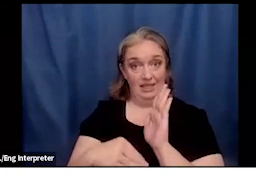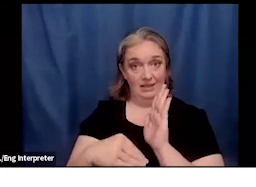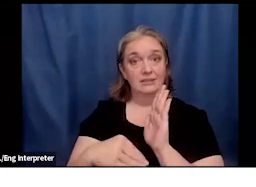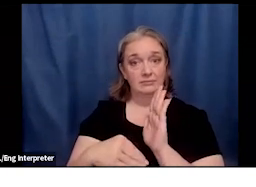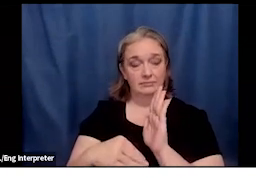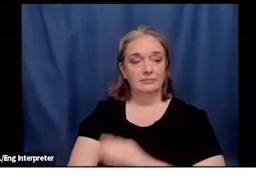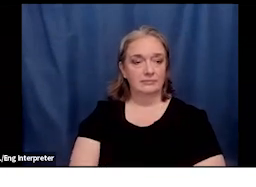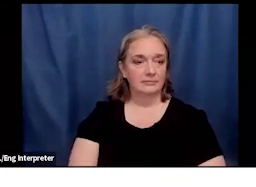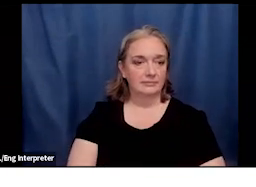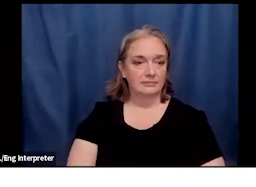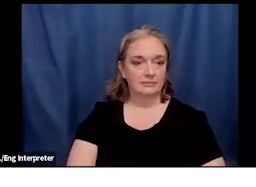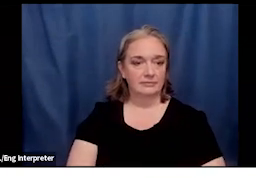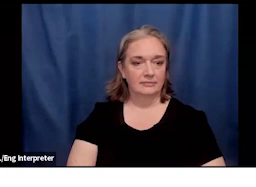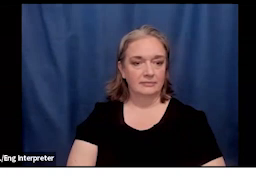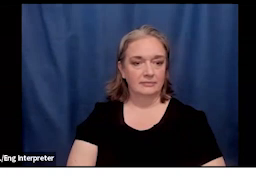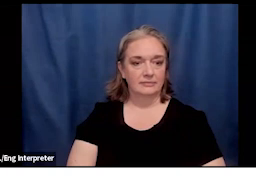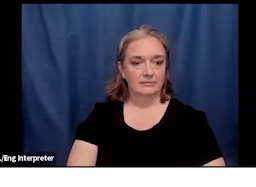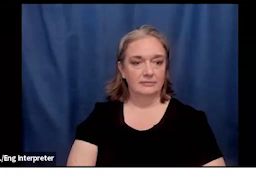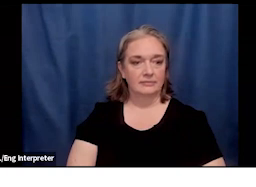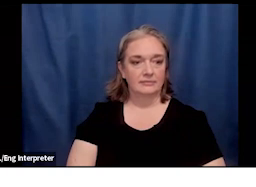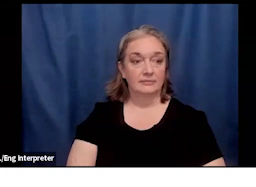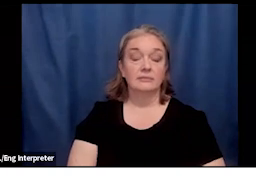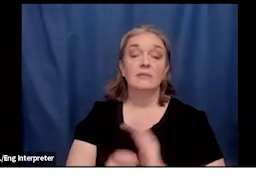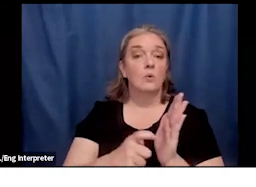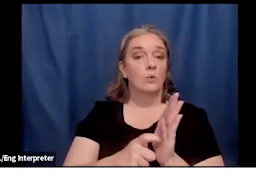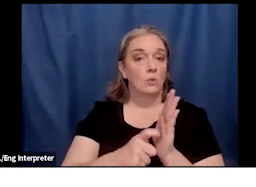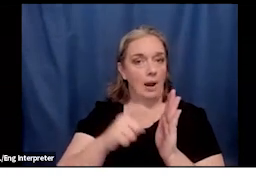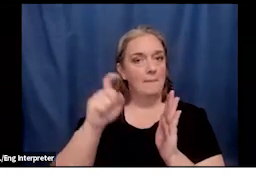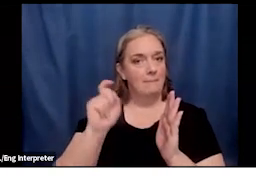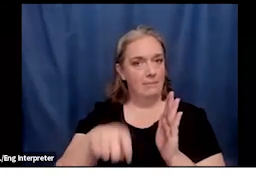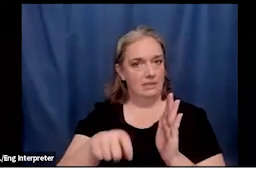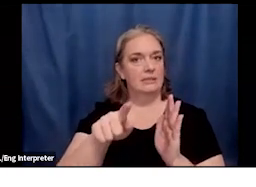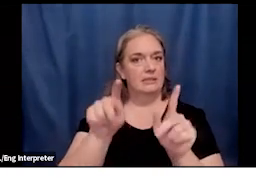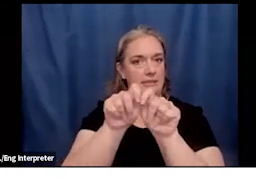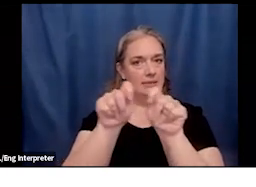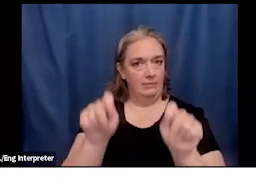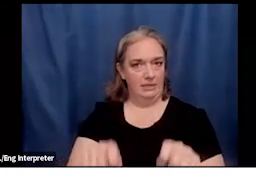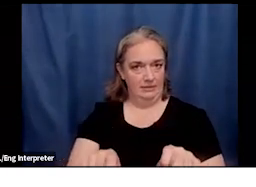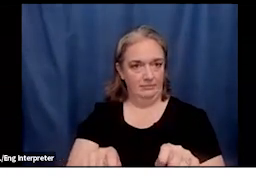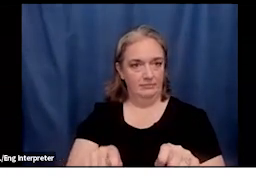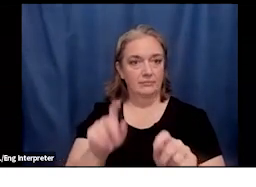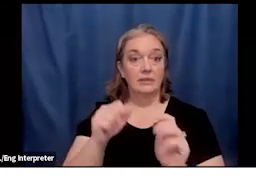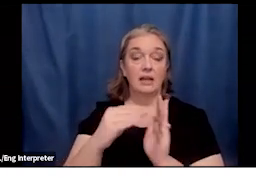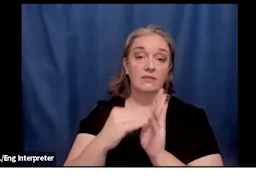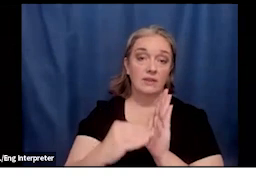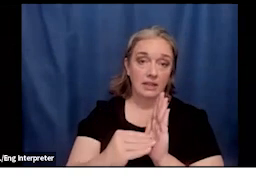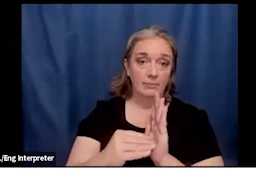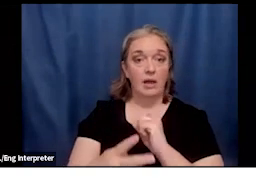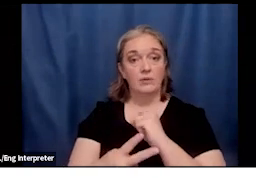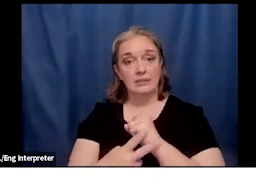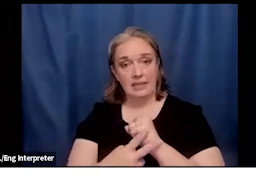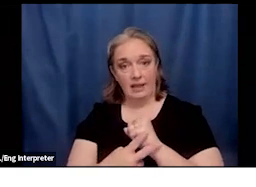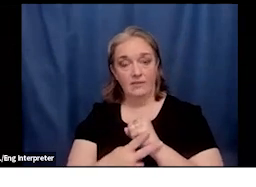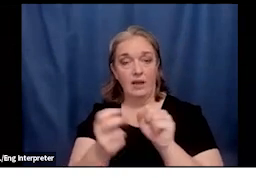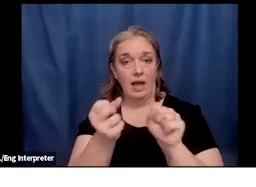And it is required that you use this template and fill it out, save it, and then re-upload it